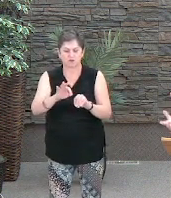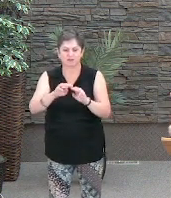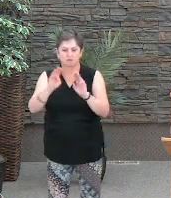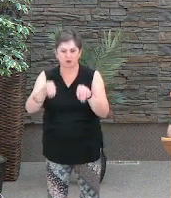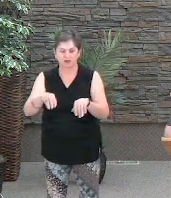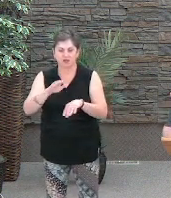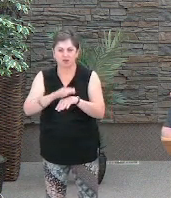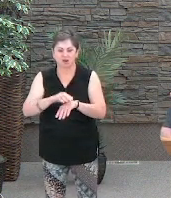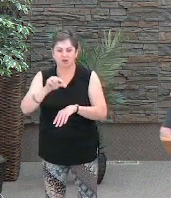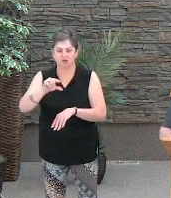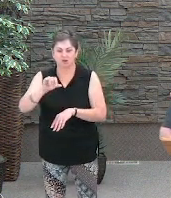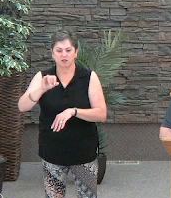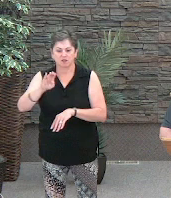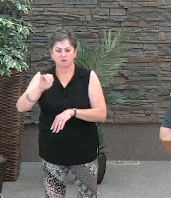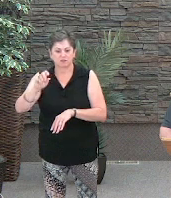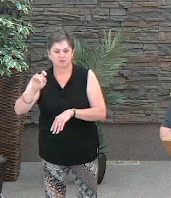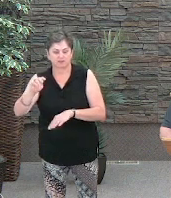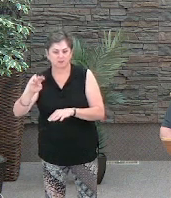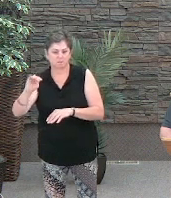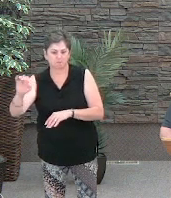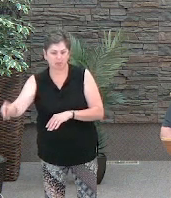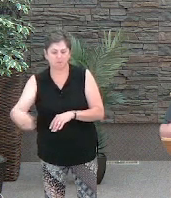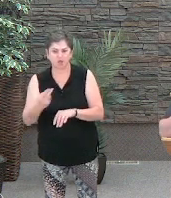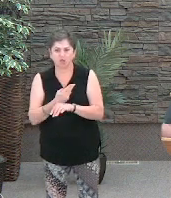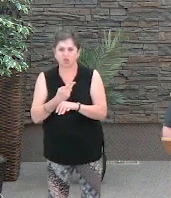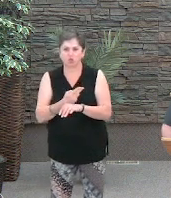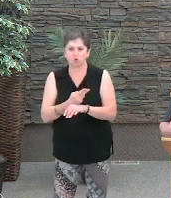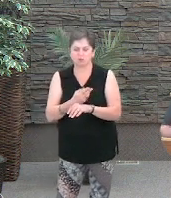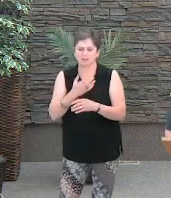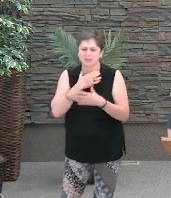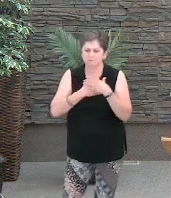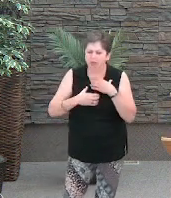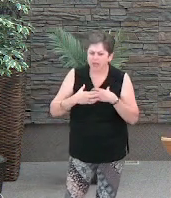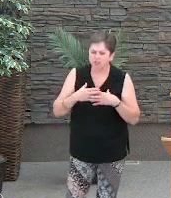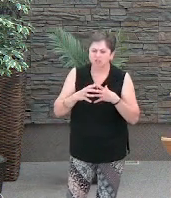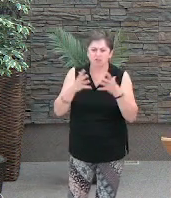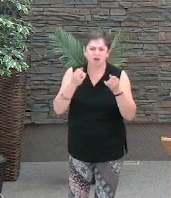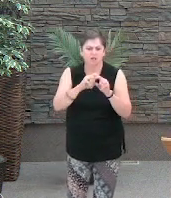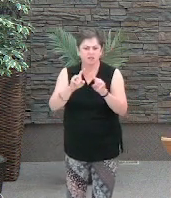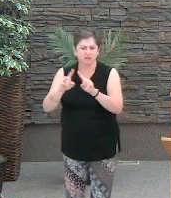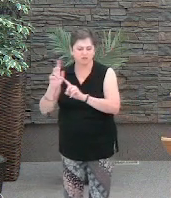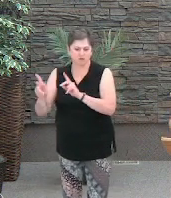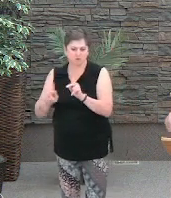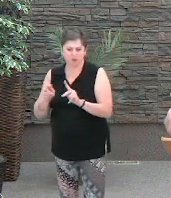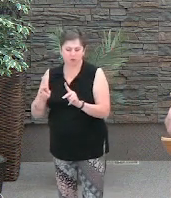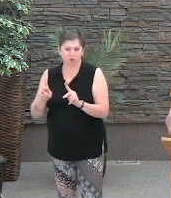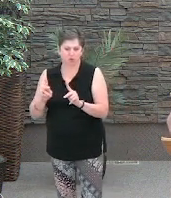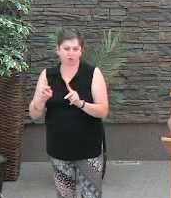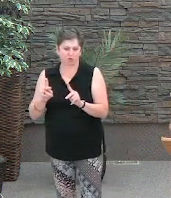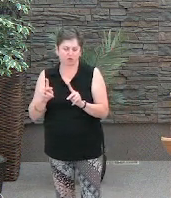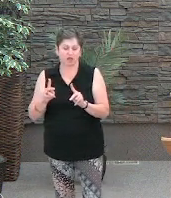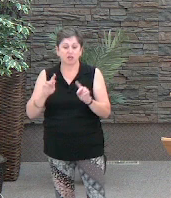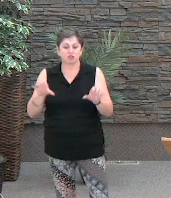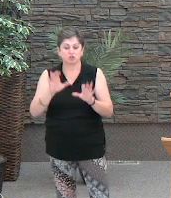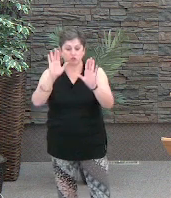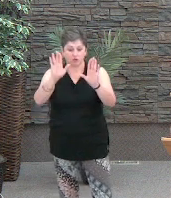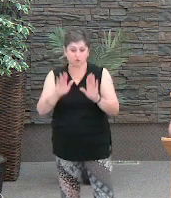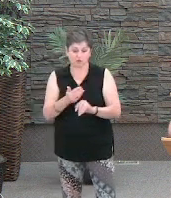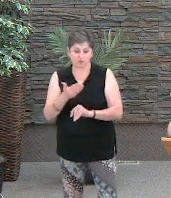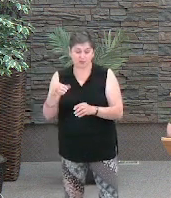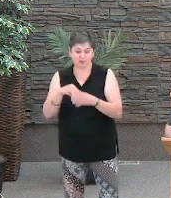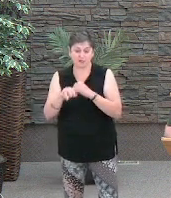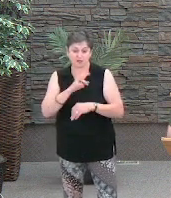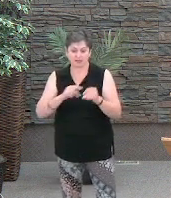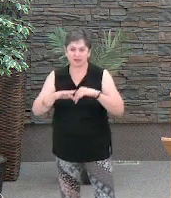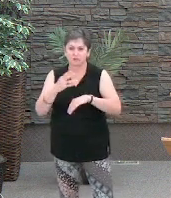Montana on Gibson's map. He used the passions of a lot of different people to do great things in his